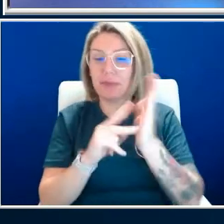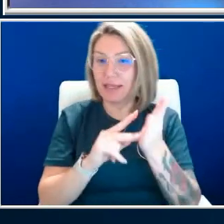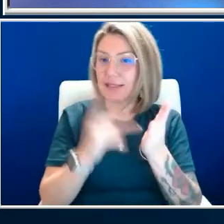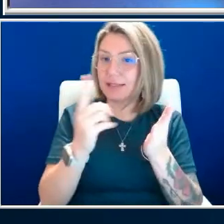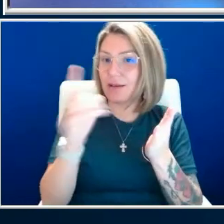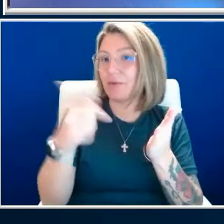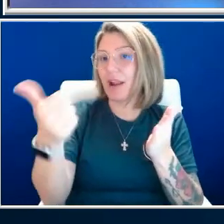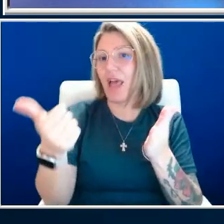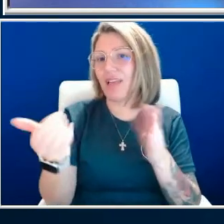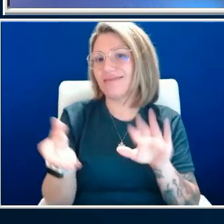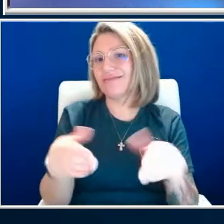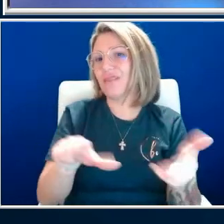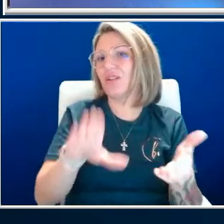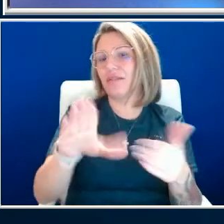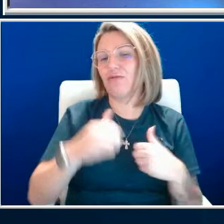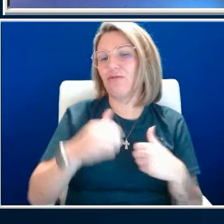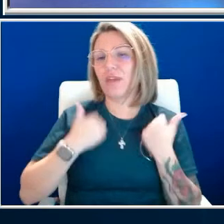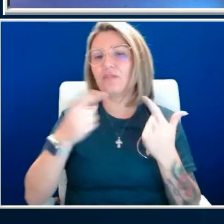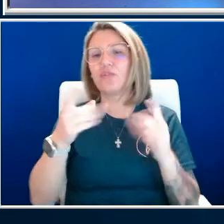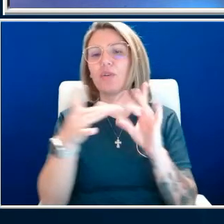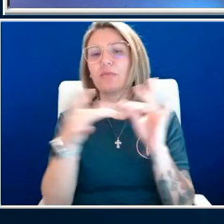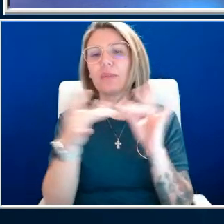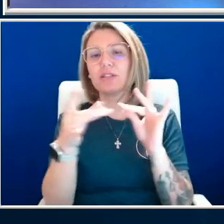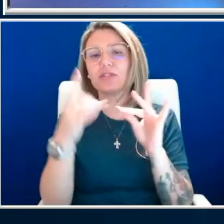is your message to your donor's family?